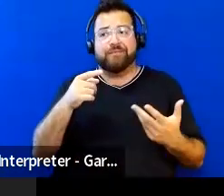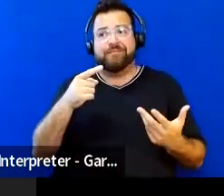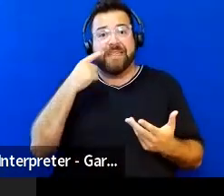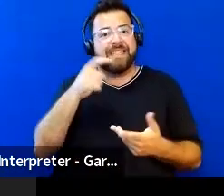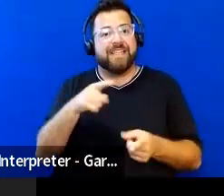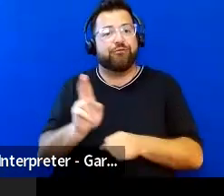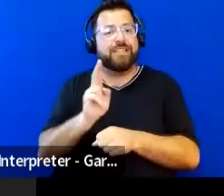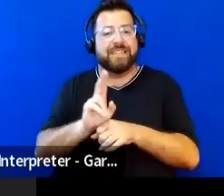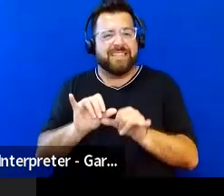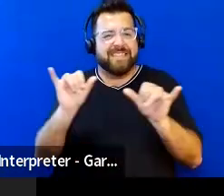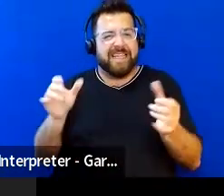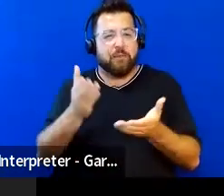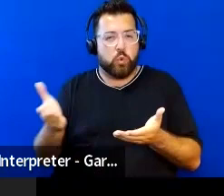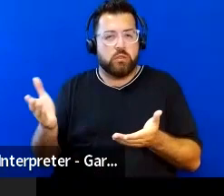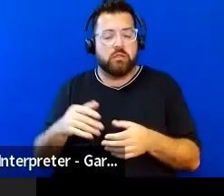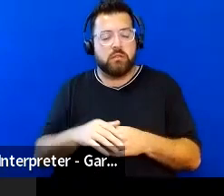the same sources.